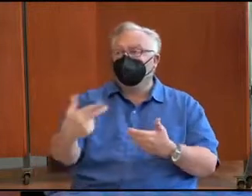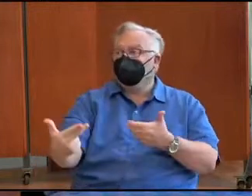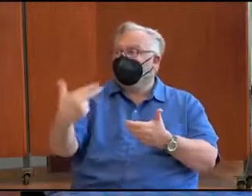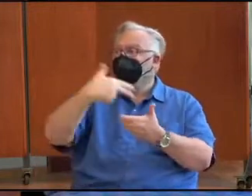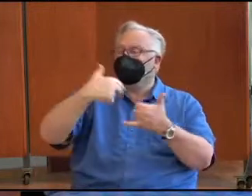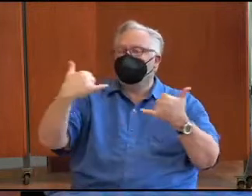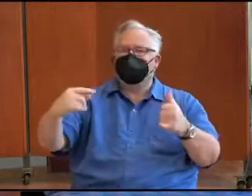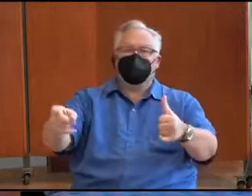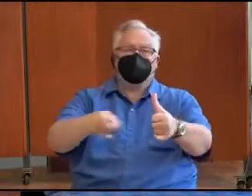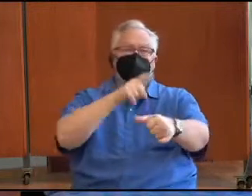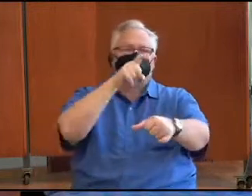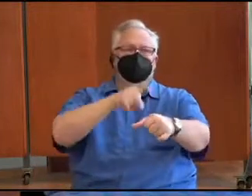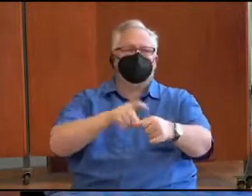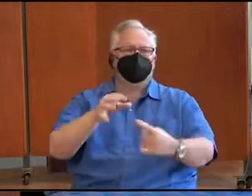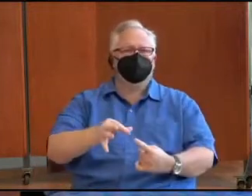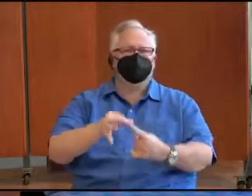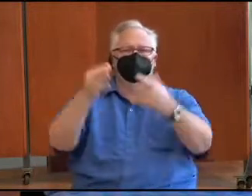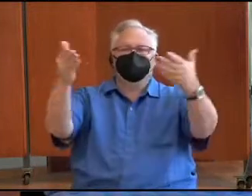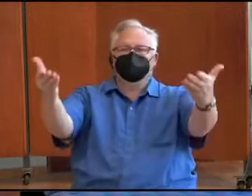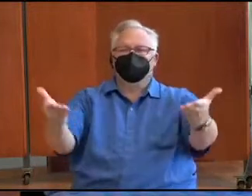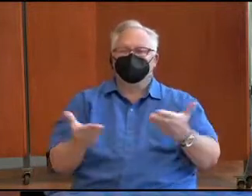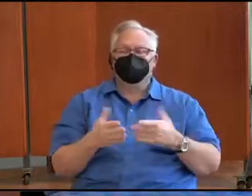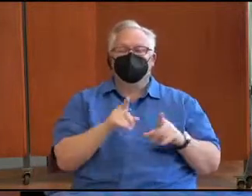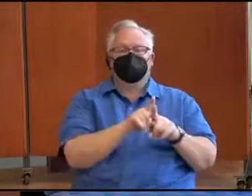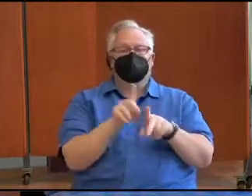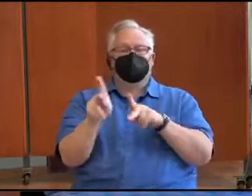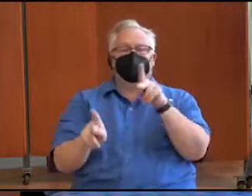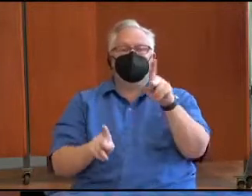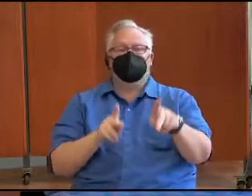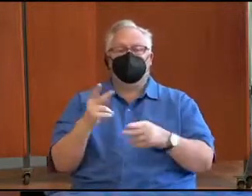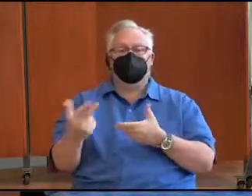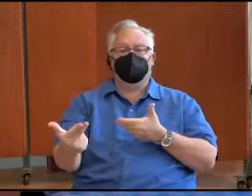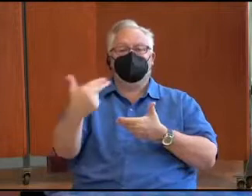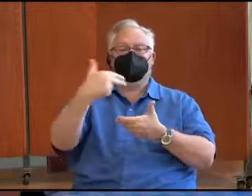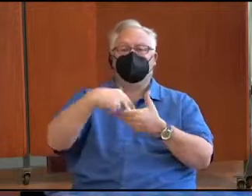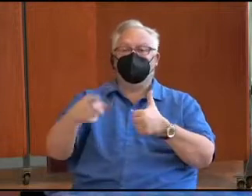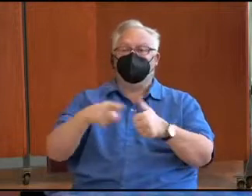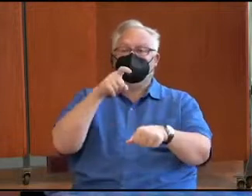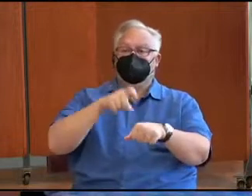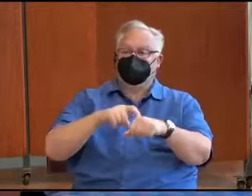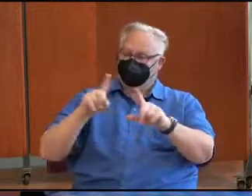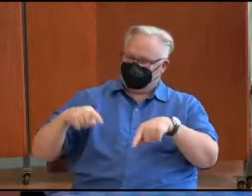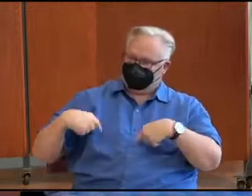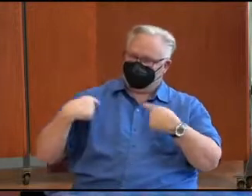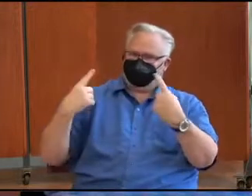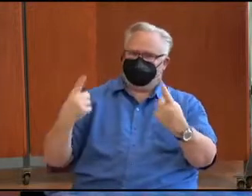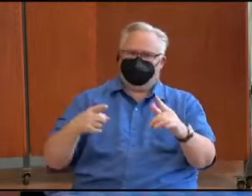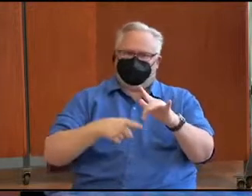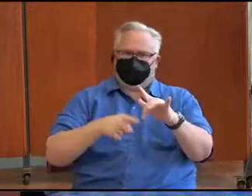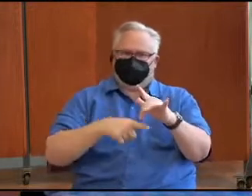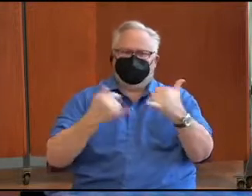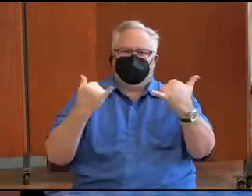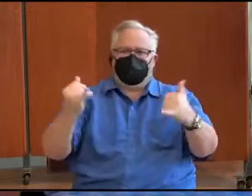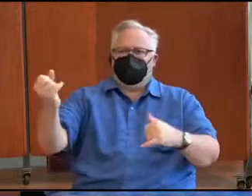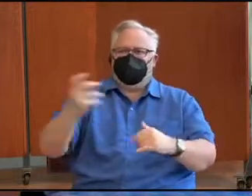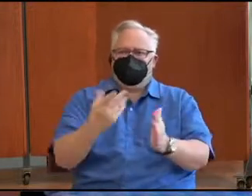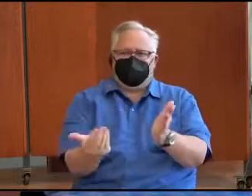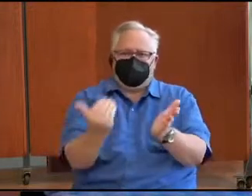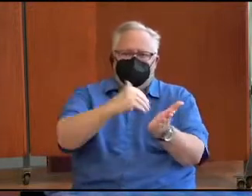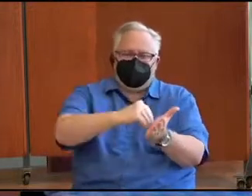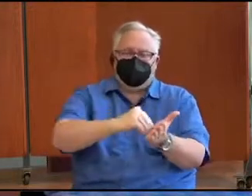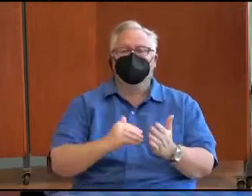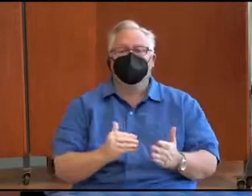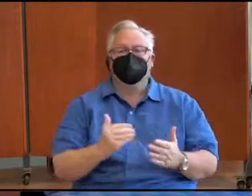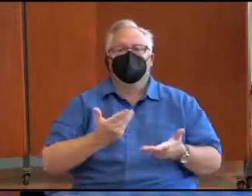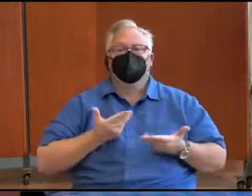first time. Also, a welcome to those of you who are joining us for the first time in perhaps a very long time. We